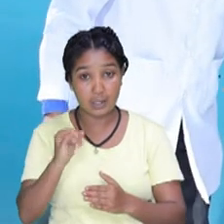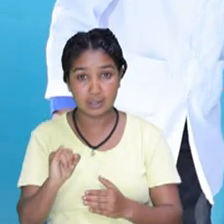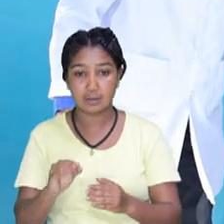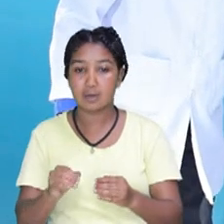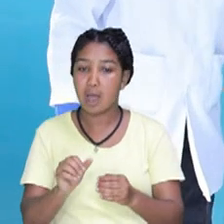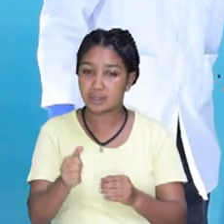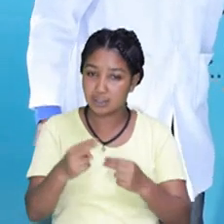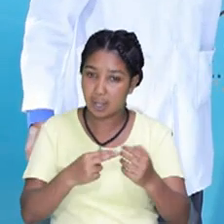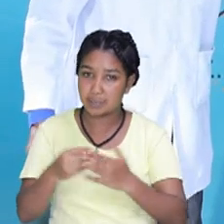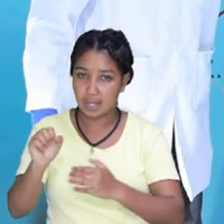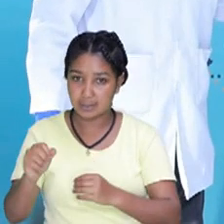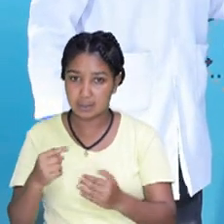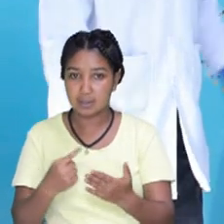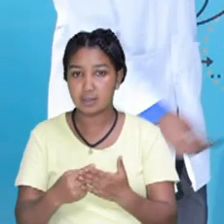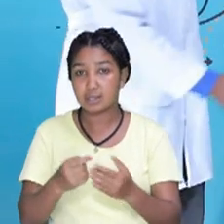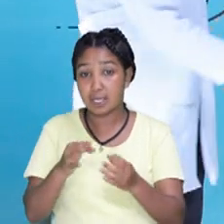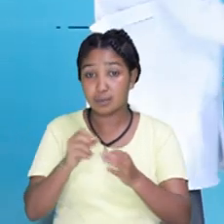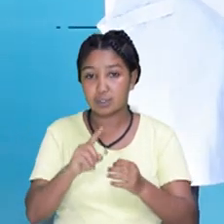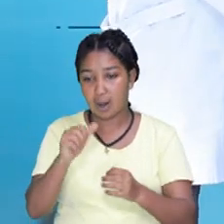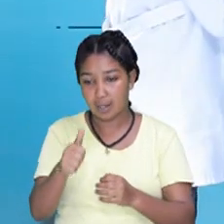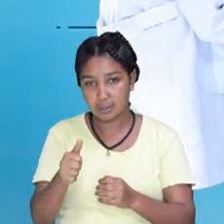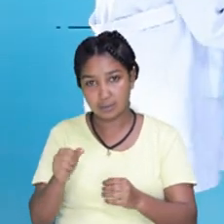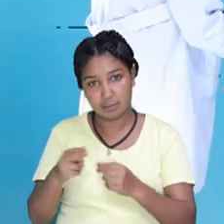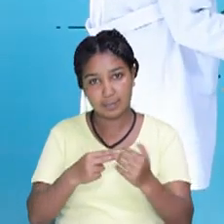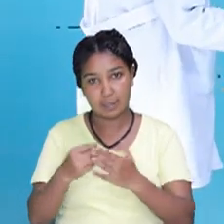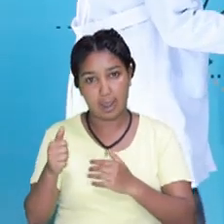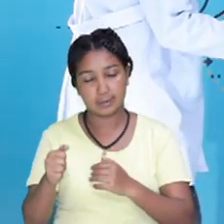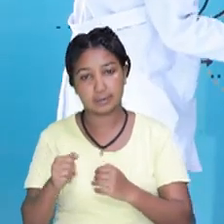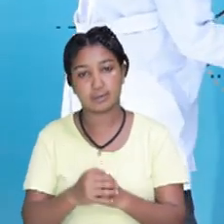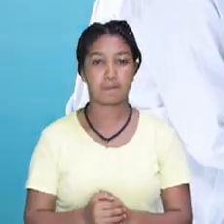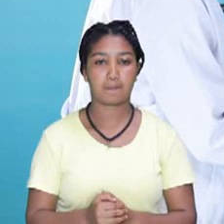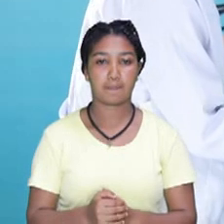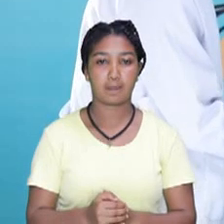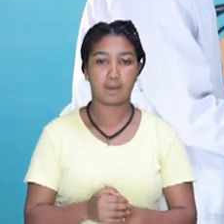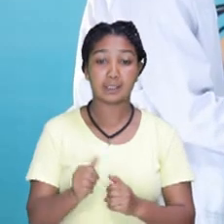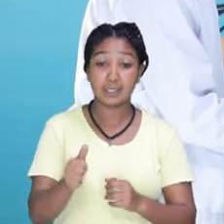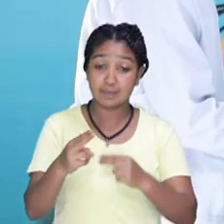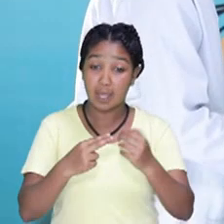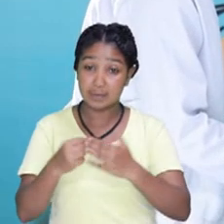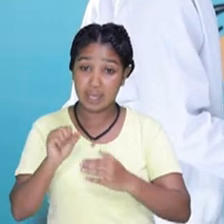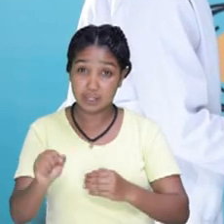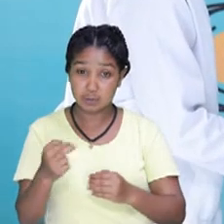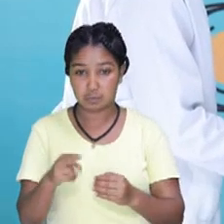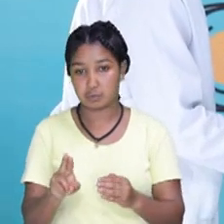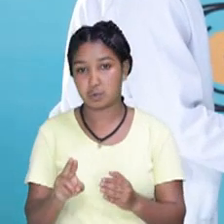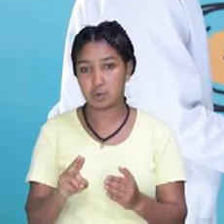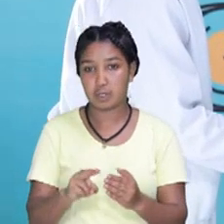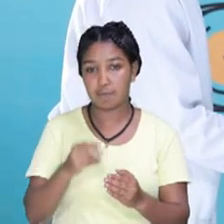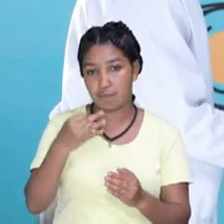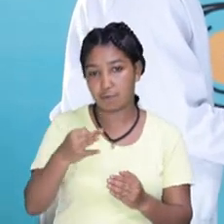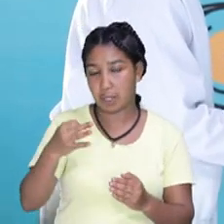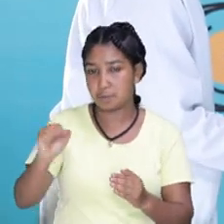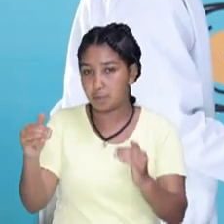is acceleration times s. This expression is acceleration times s. Then acceleration times s is already force